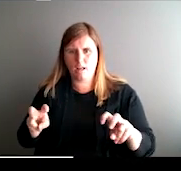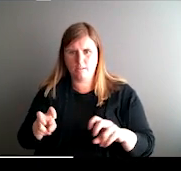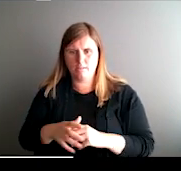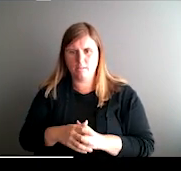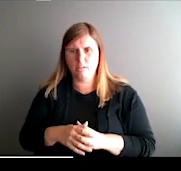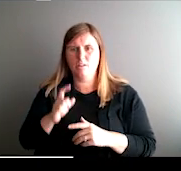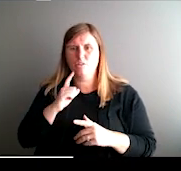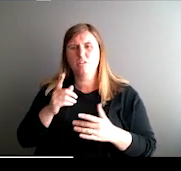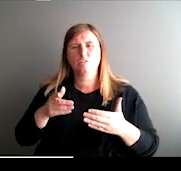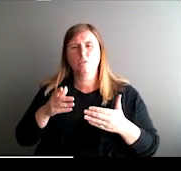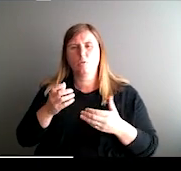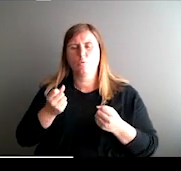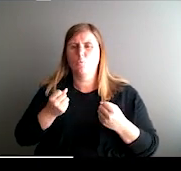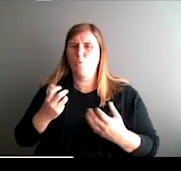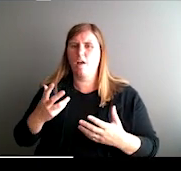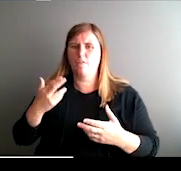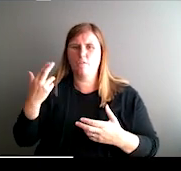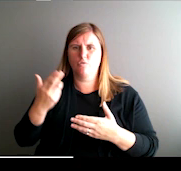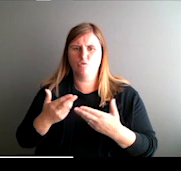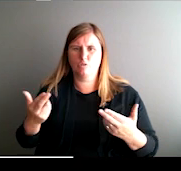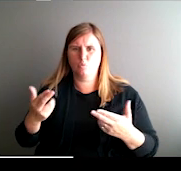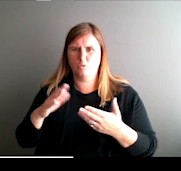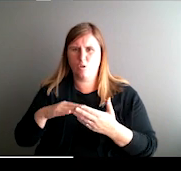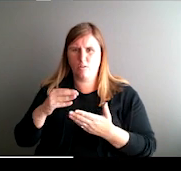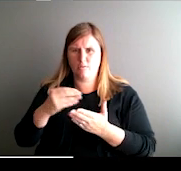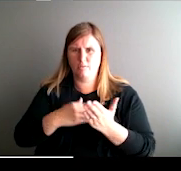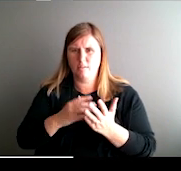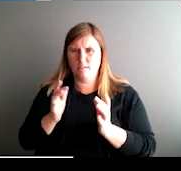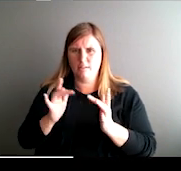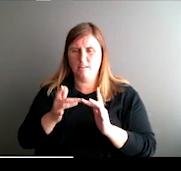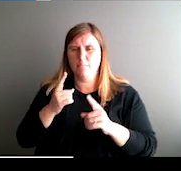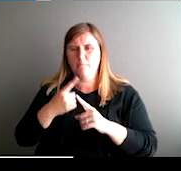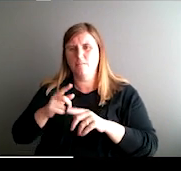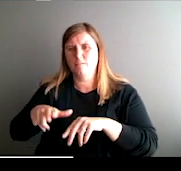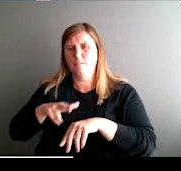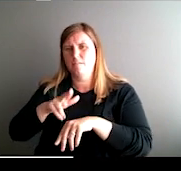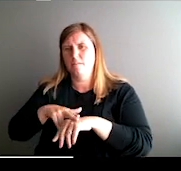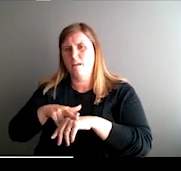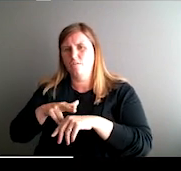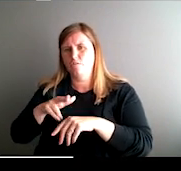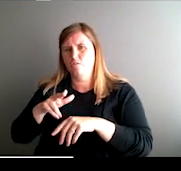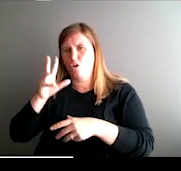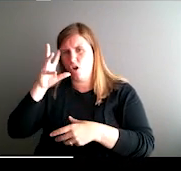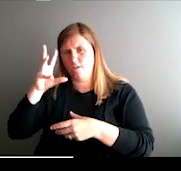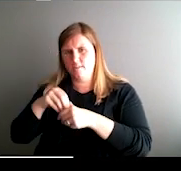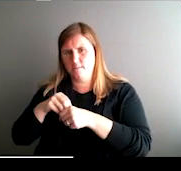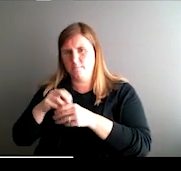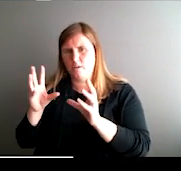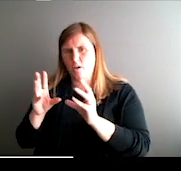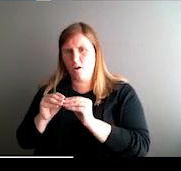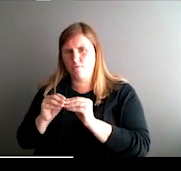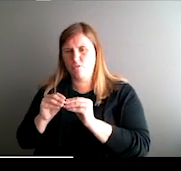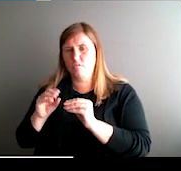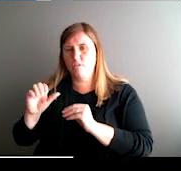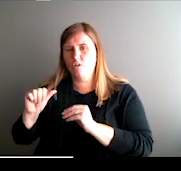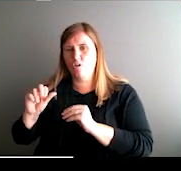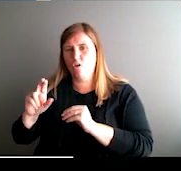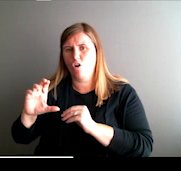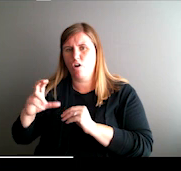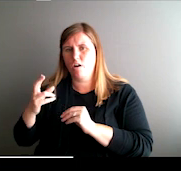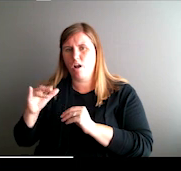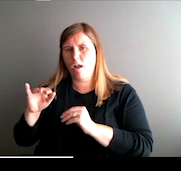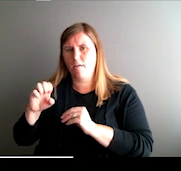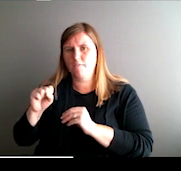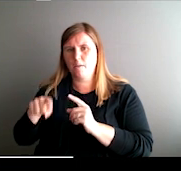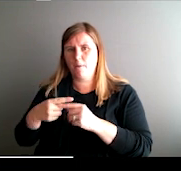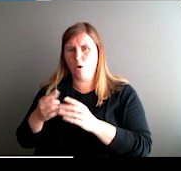a wealth of resources on that resource link, as well as on the National Autism Conference archives about manned training.